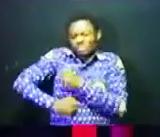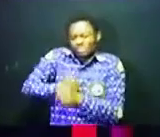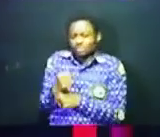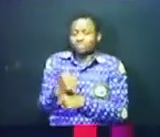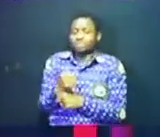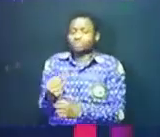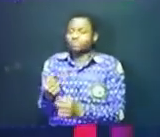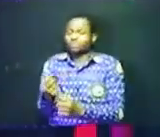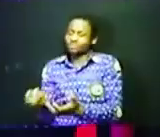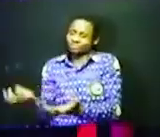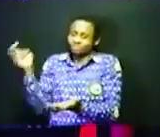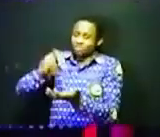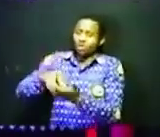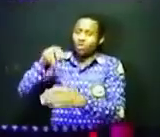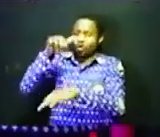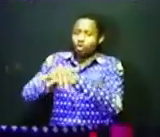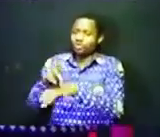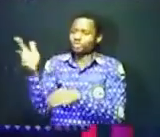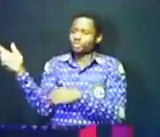And